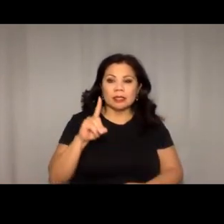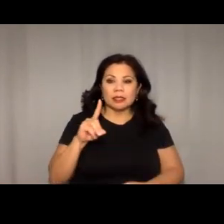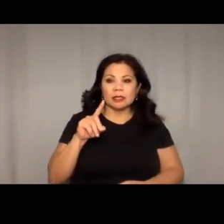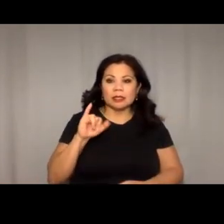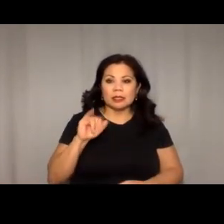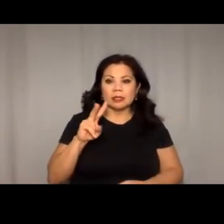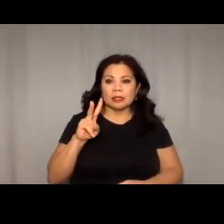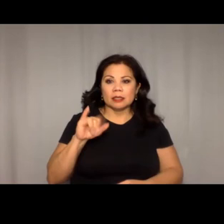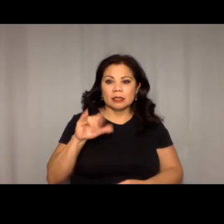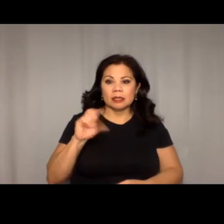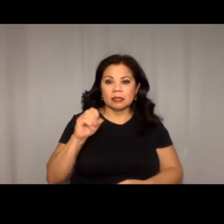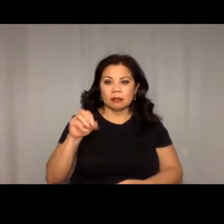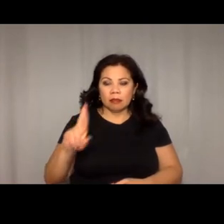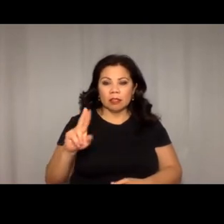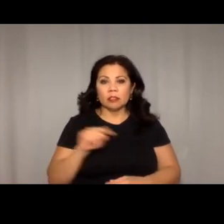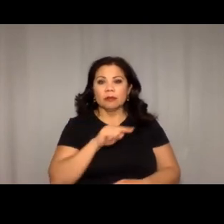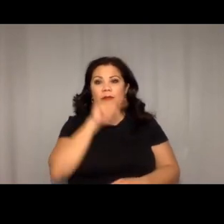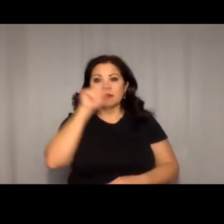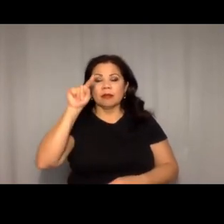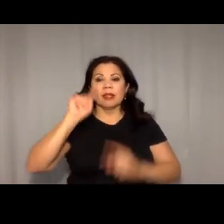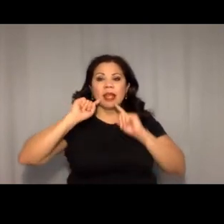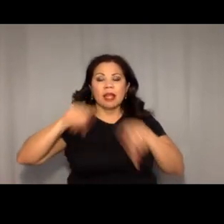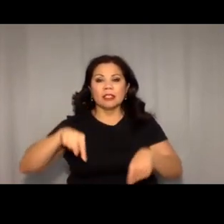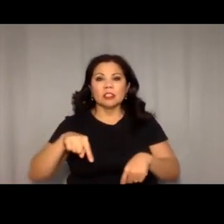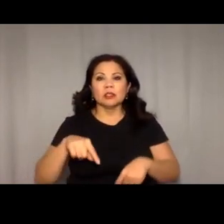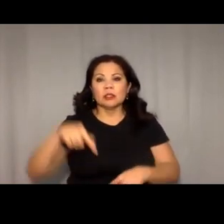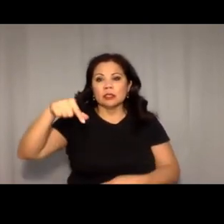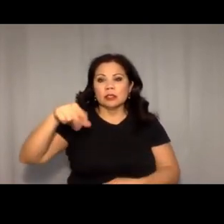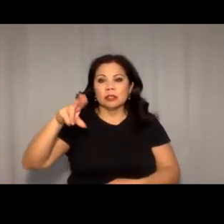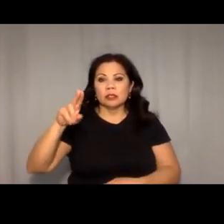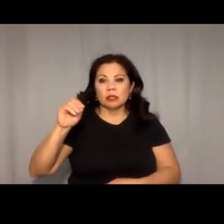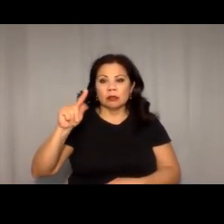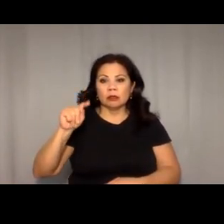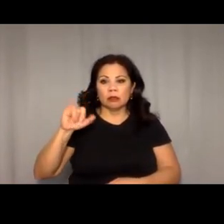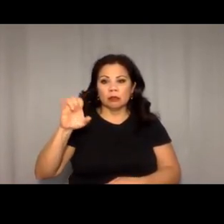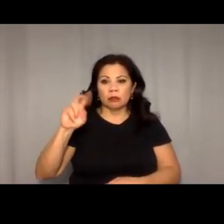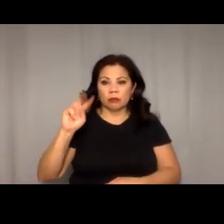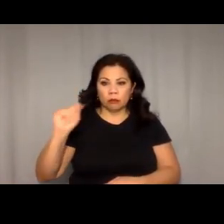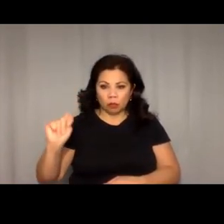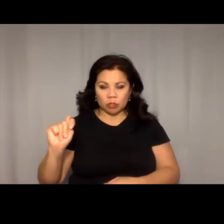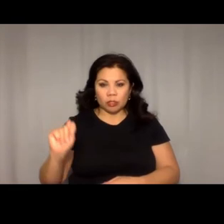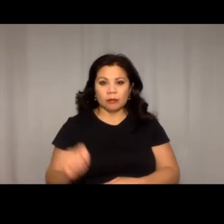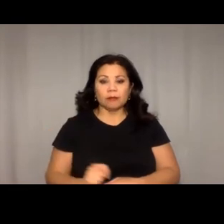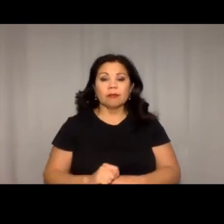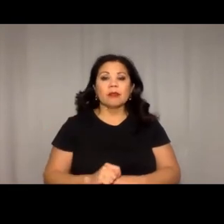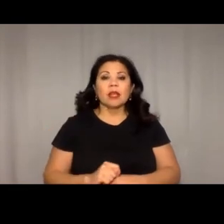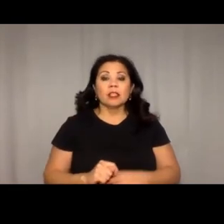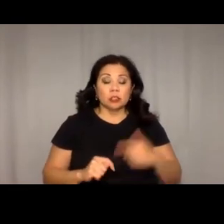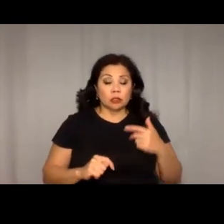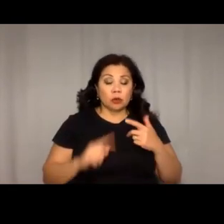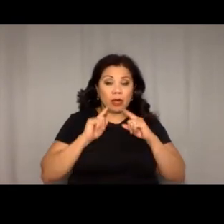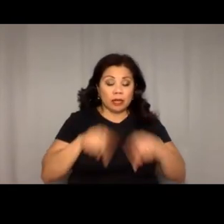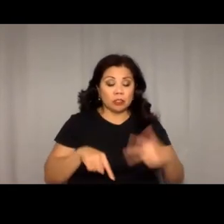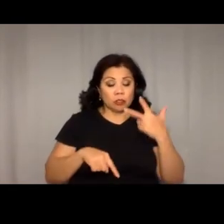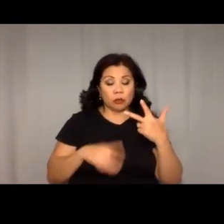your answer, okay? And we can find parts of our answer, because this will be 3 1/2.